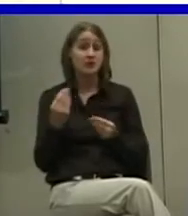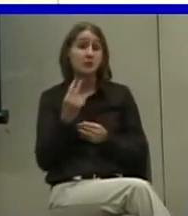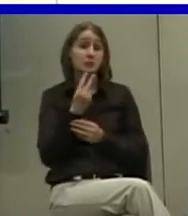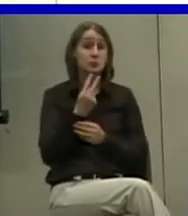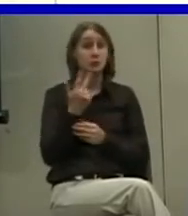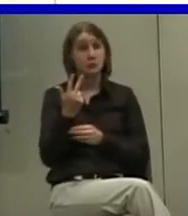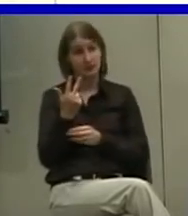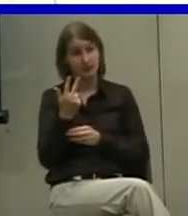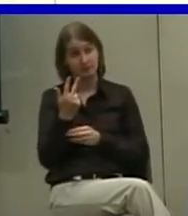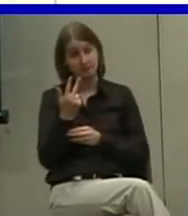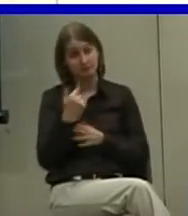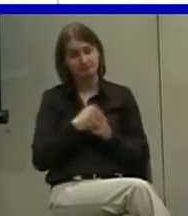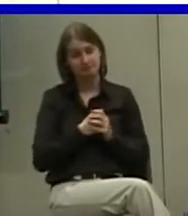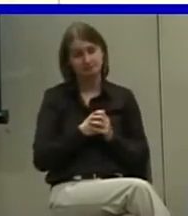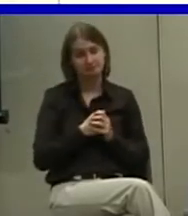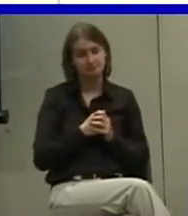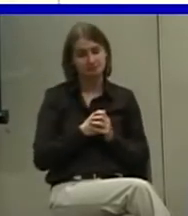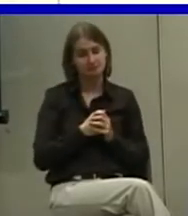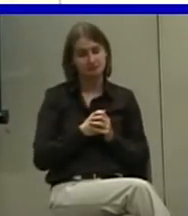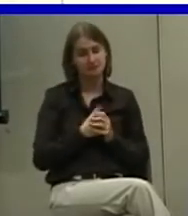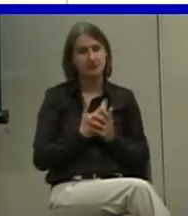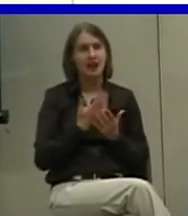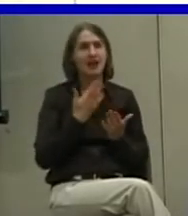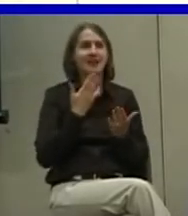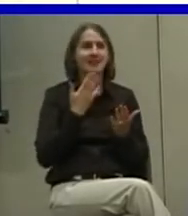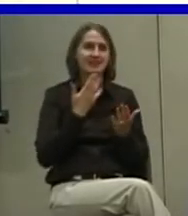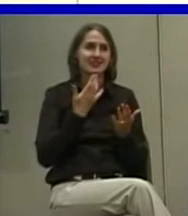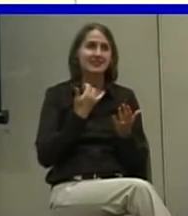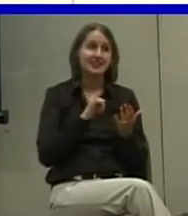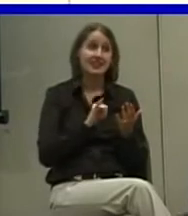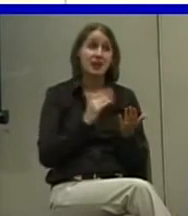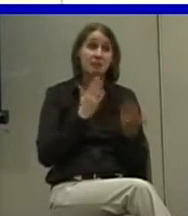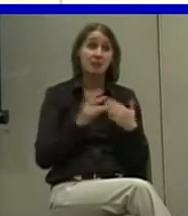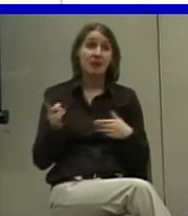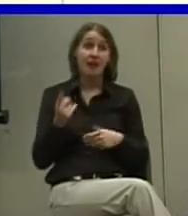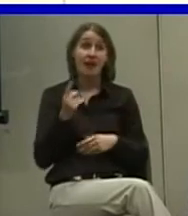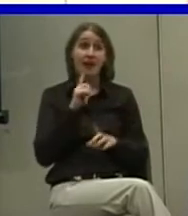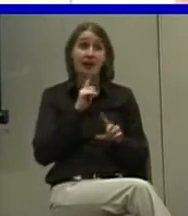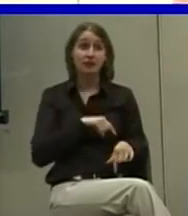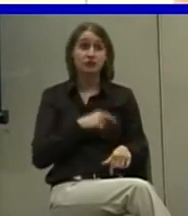or 3, and you still might hear, I've tried all those.